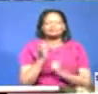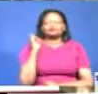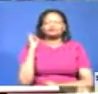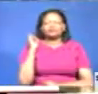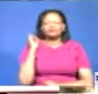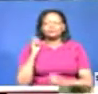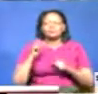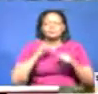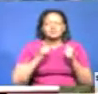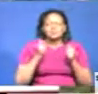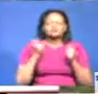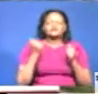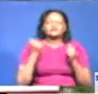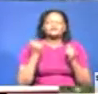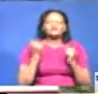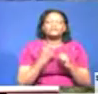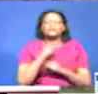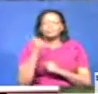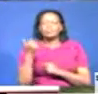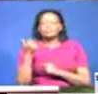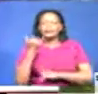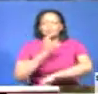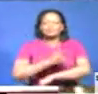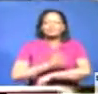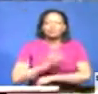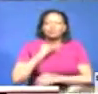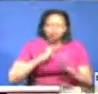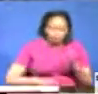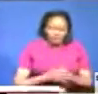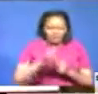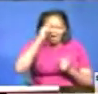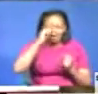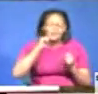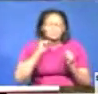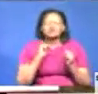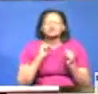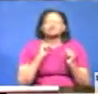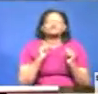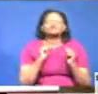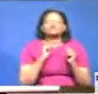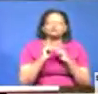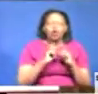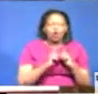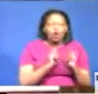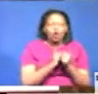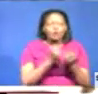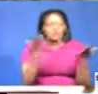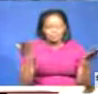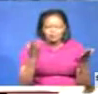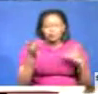Wanasayansi katika taasisi ya Tegemeo wanaitaka serikali iandae vikao vya mashauriano kuhusu wasiwasi wa usalama wa afya unaohusishwa na